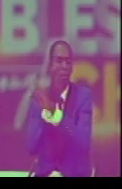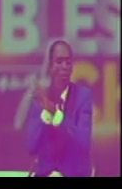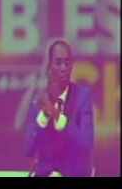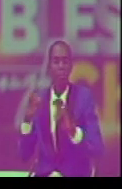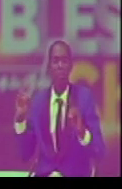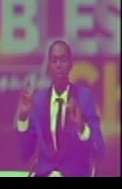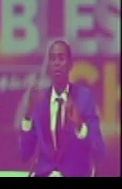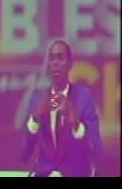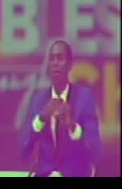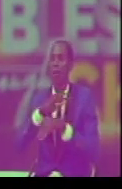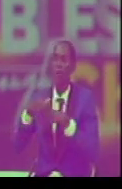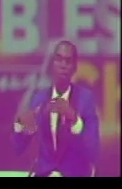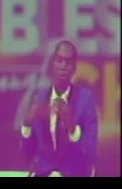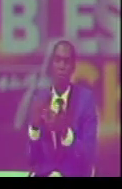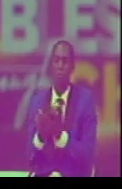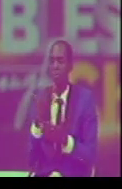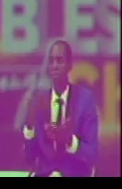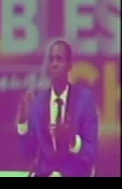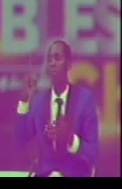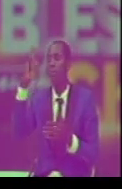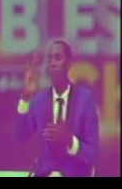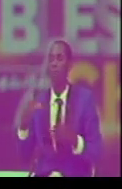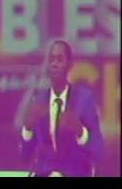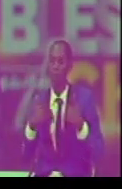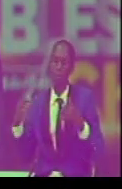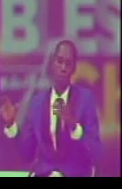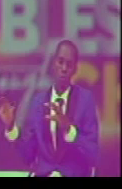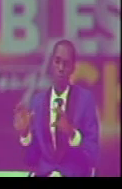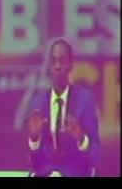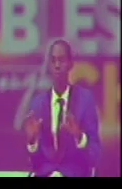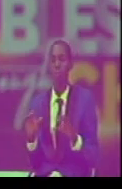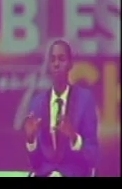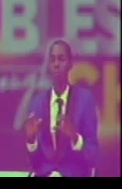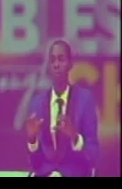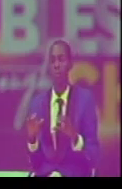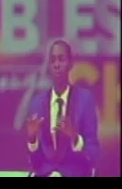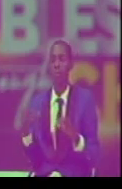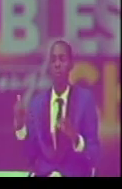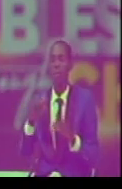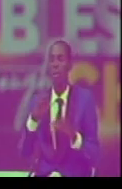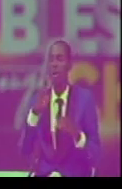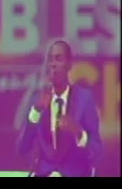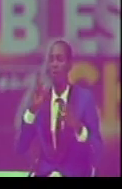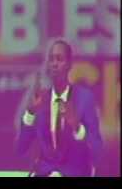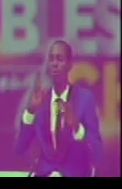rains of miracle deliverances and all the things God has done.